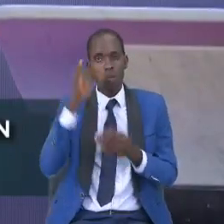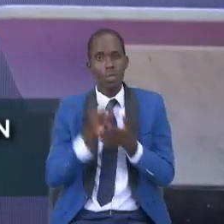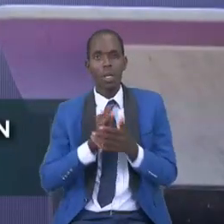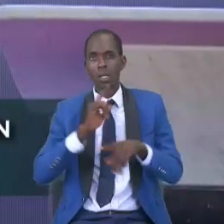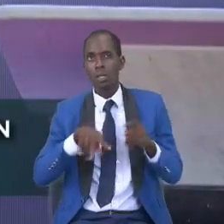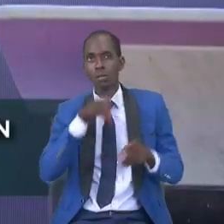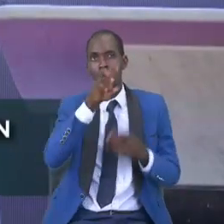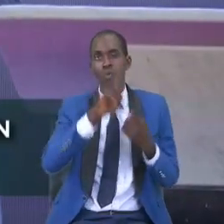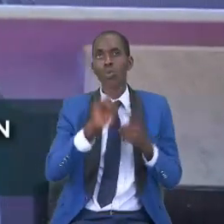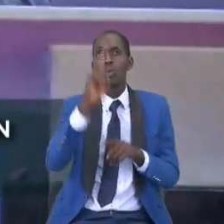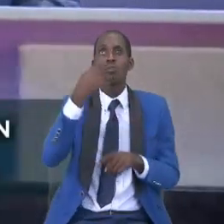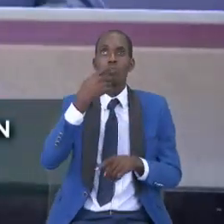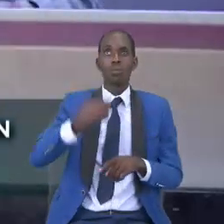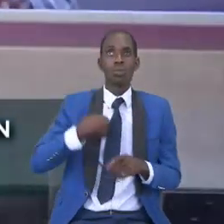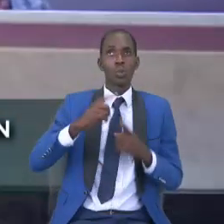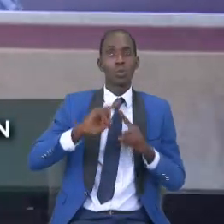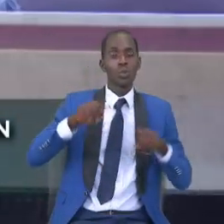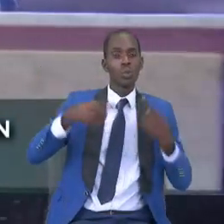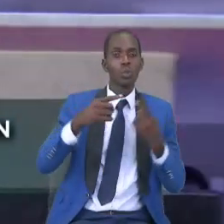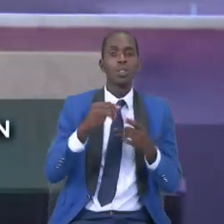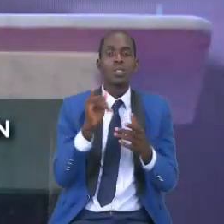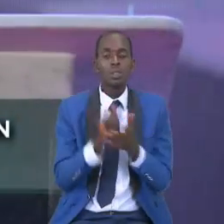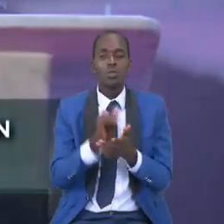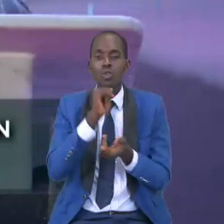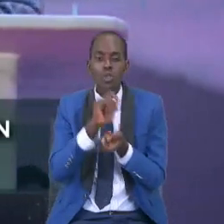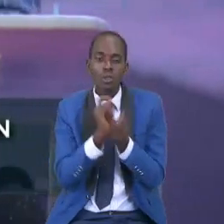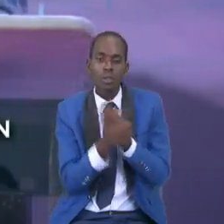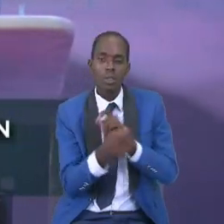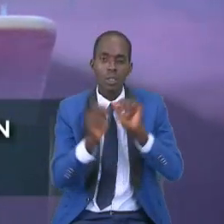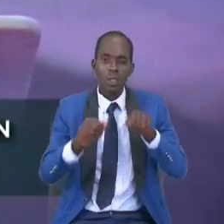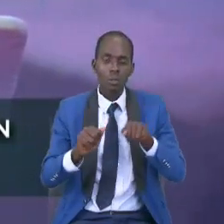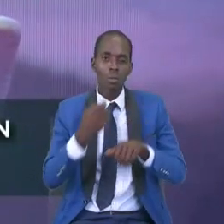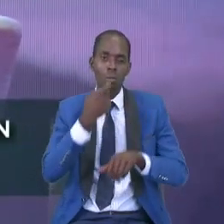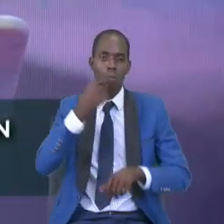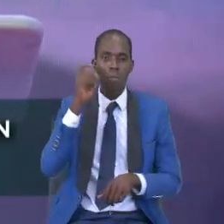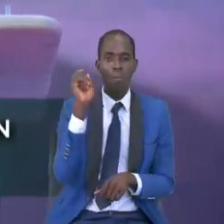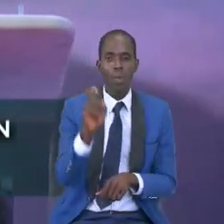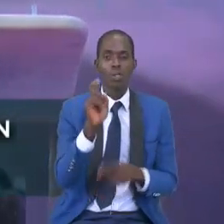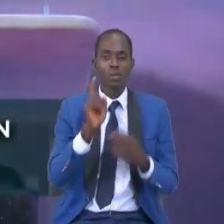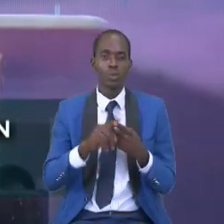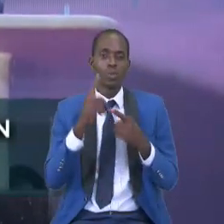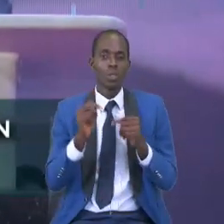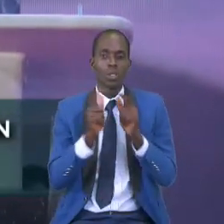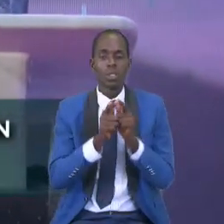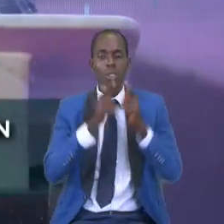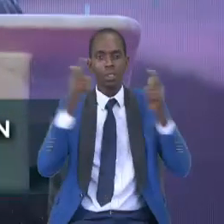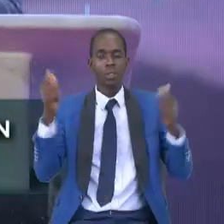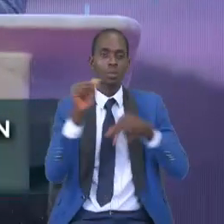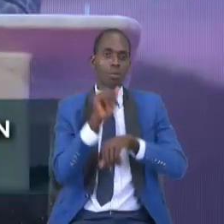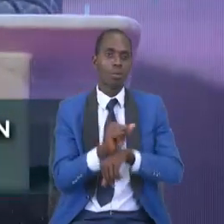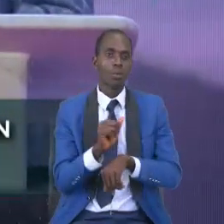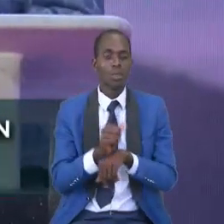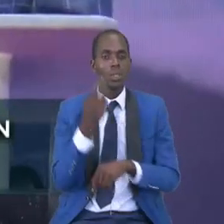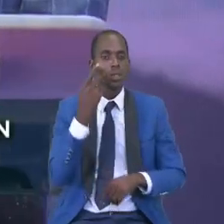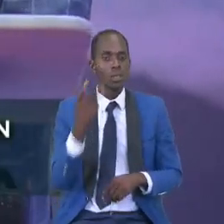that you have called me to. The irreplaceable command to the Great Commission. We're